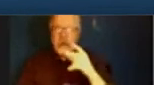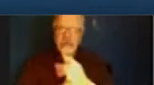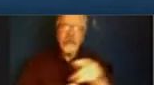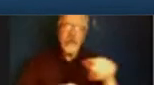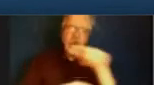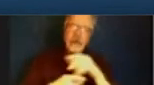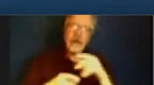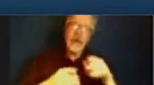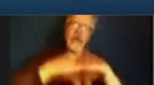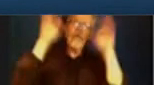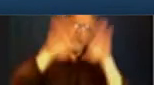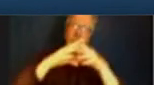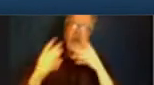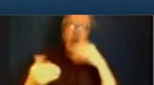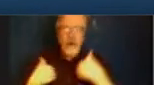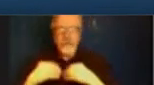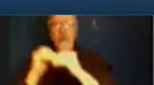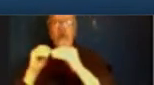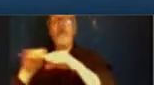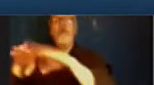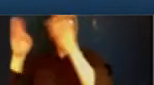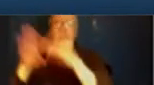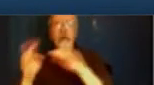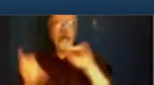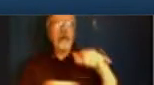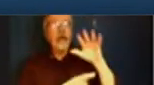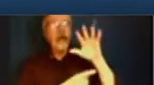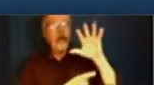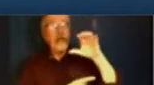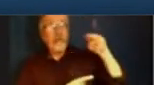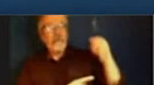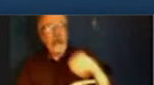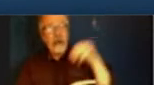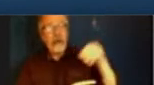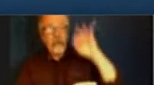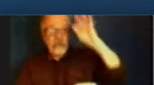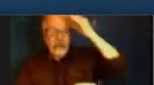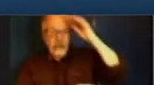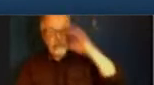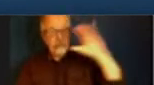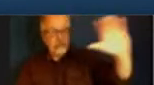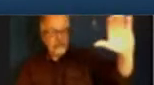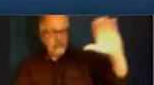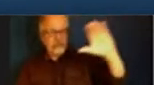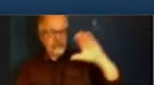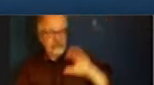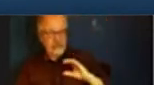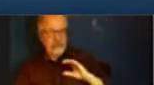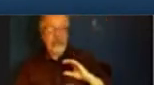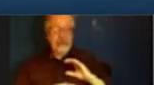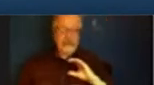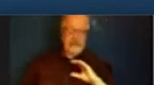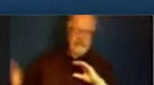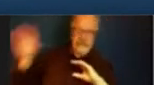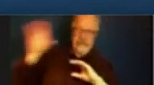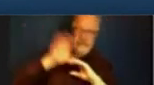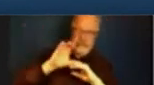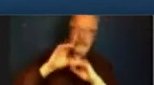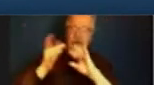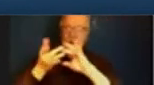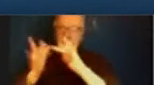that the federal government will also provide through their own online portals. So we will have rapid availability.